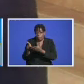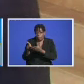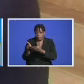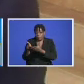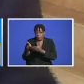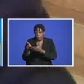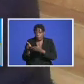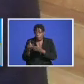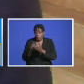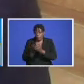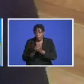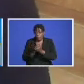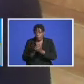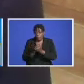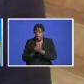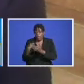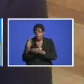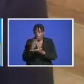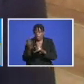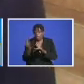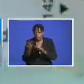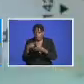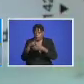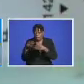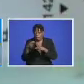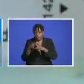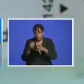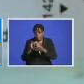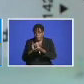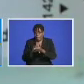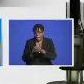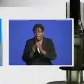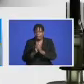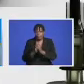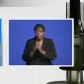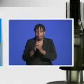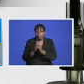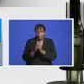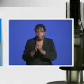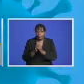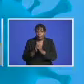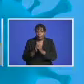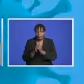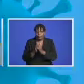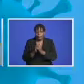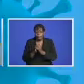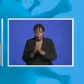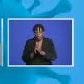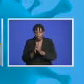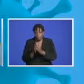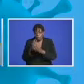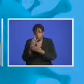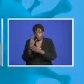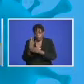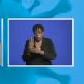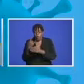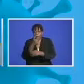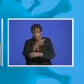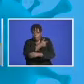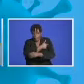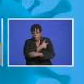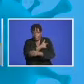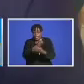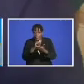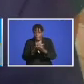still awaiting the results. At AstraZeneca, Pfizer, Moderna, the vaccines that are